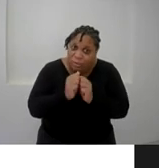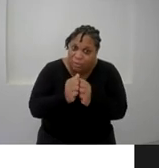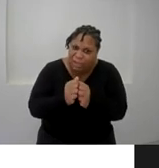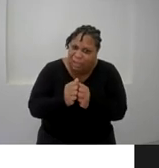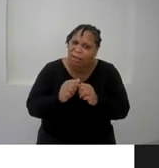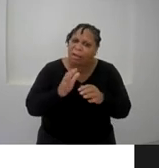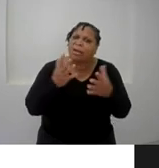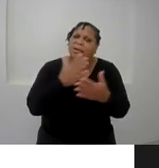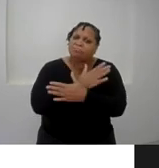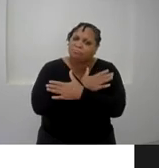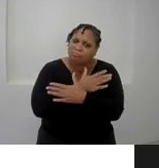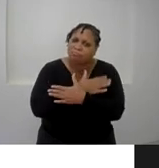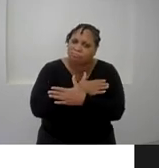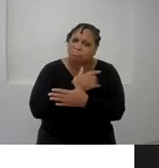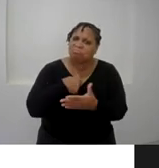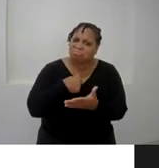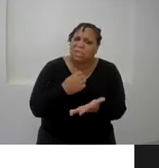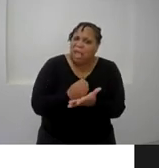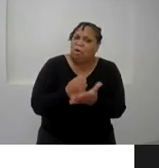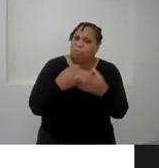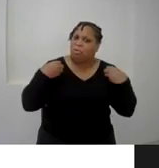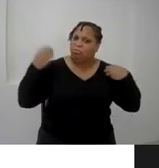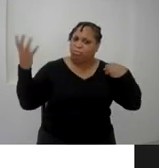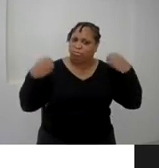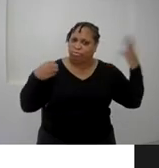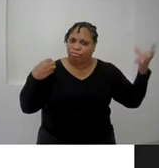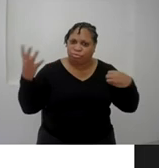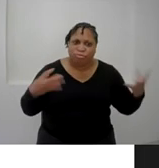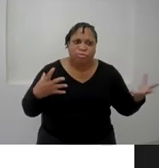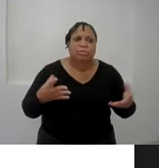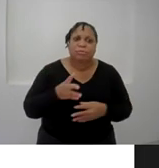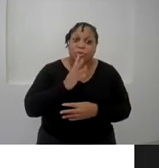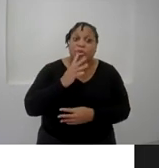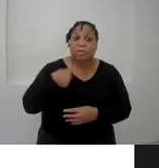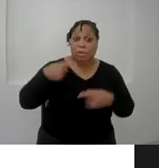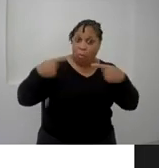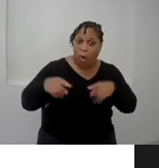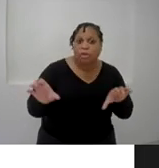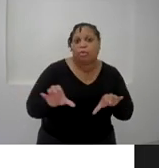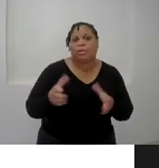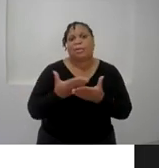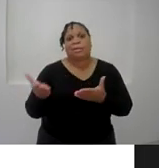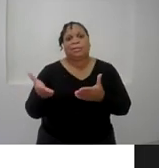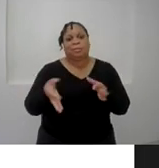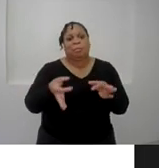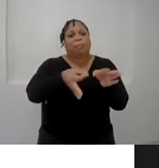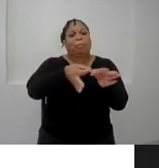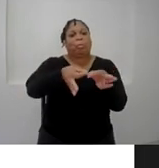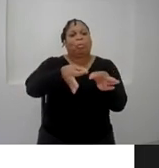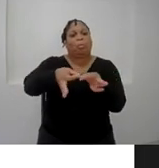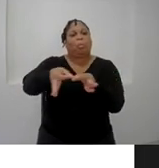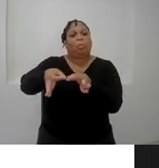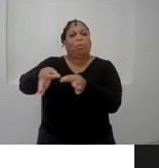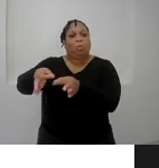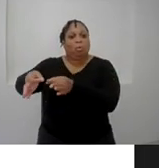and I can help you to undress. Talk to me while you're doing things for me," giving a running commentary of what you're doing. For